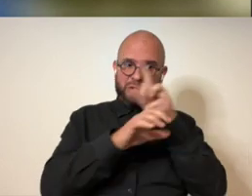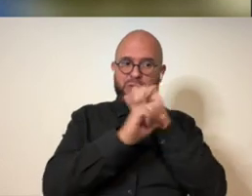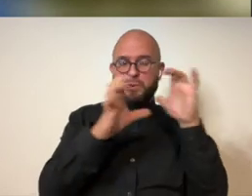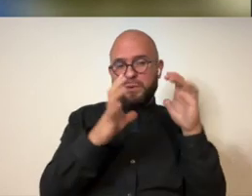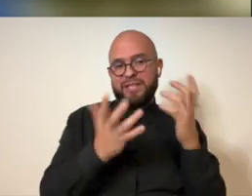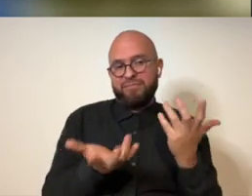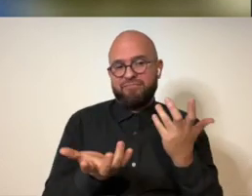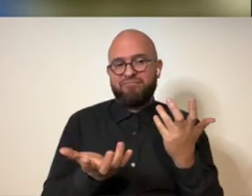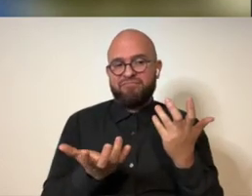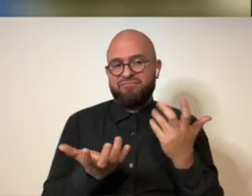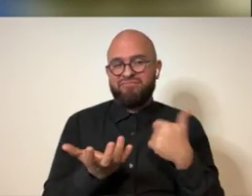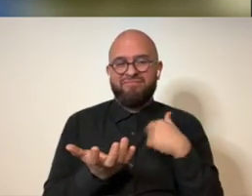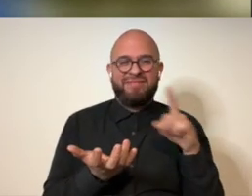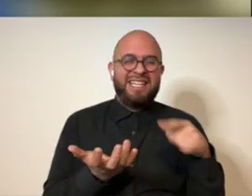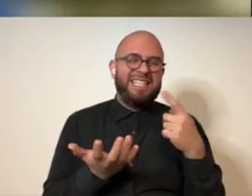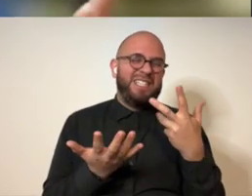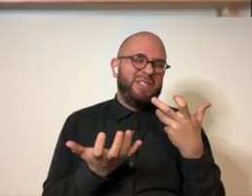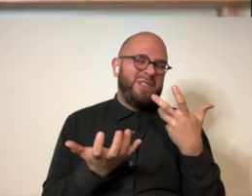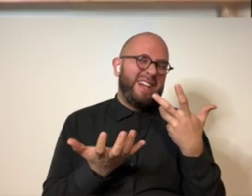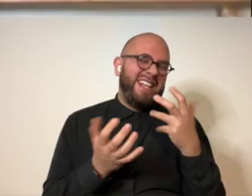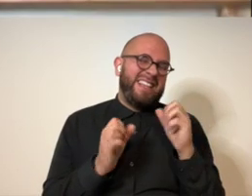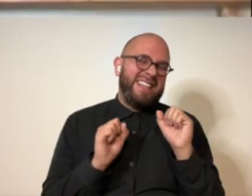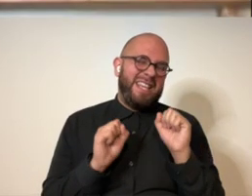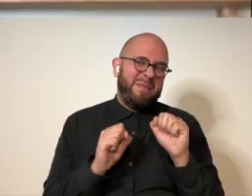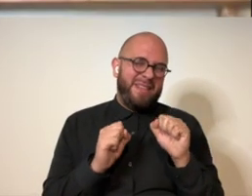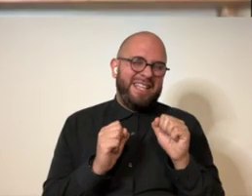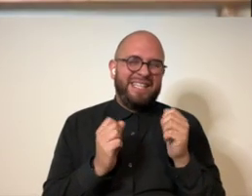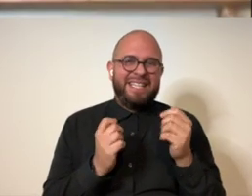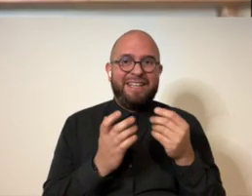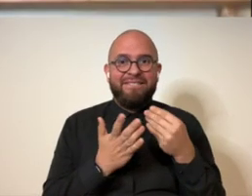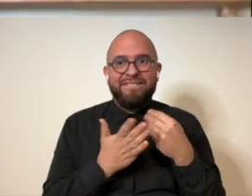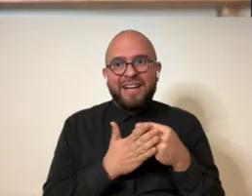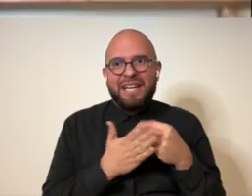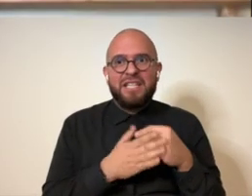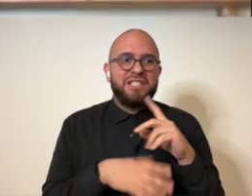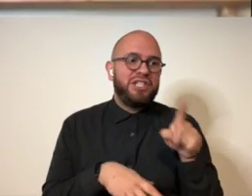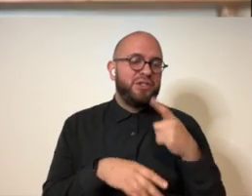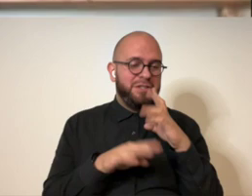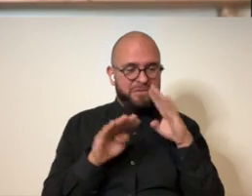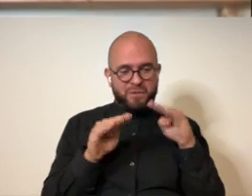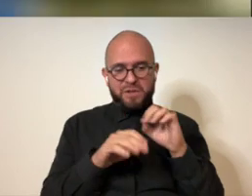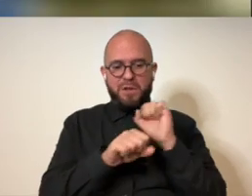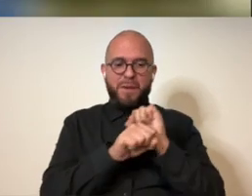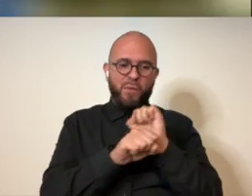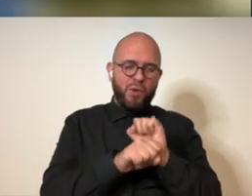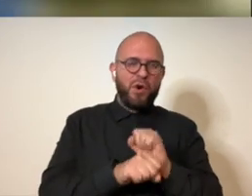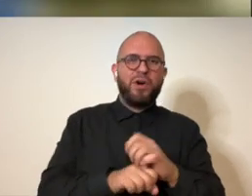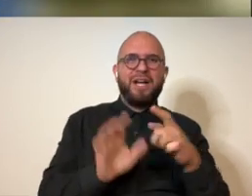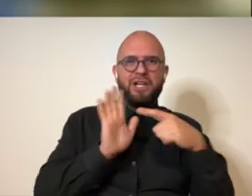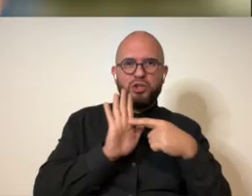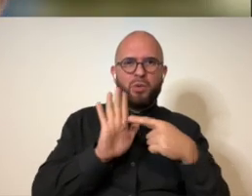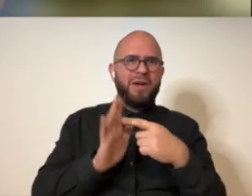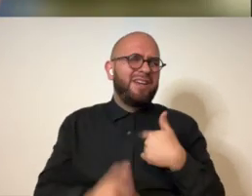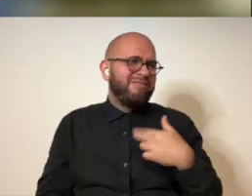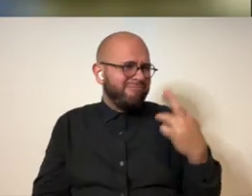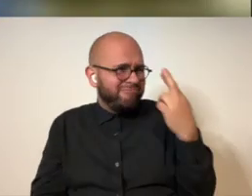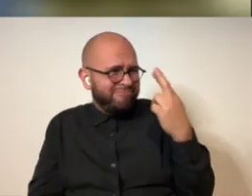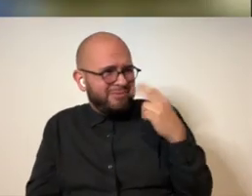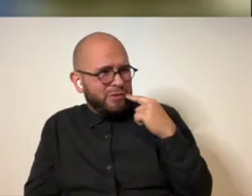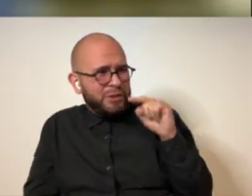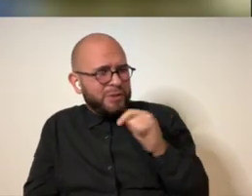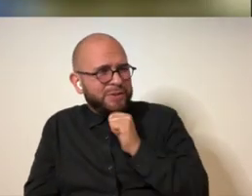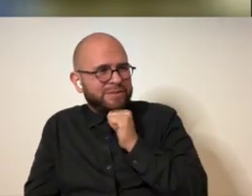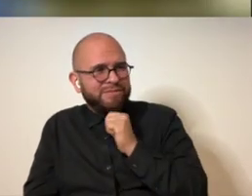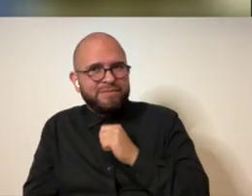work. That'd be neat. That's the dream. I would like to just have the ability financially to